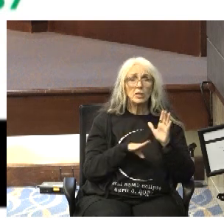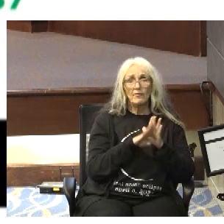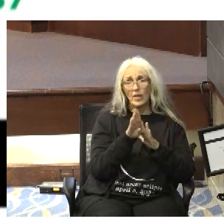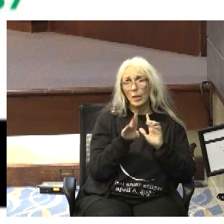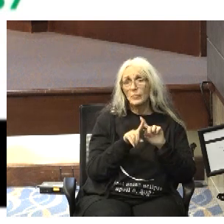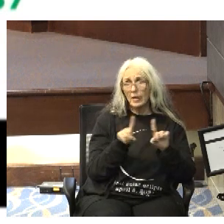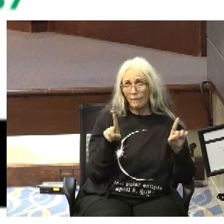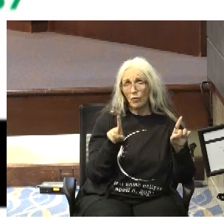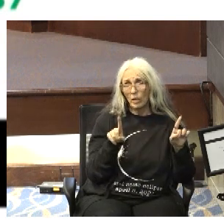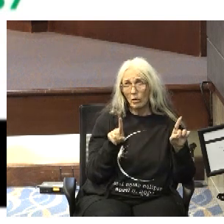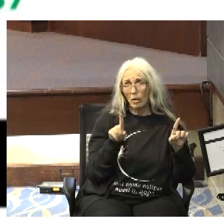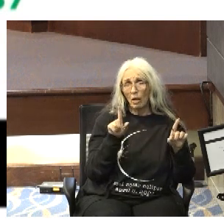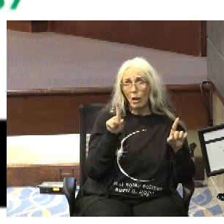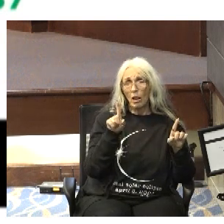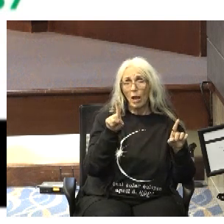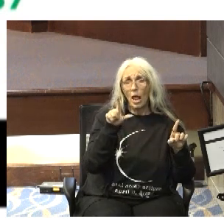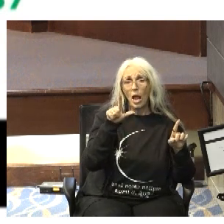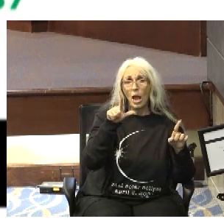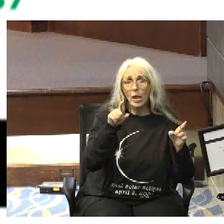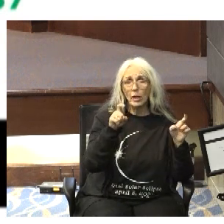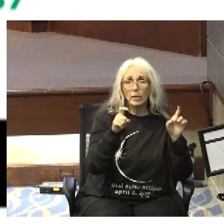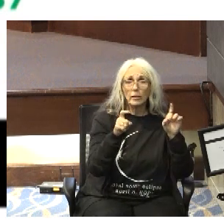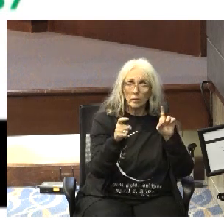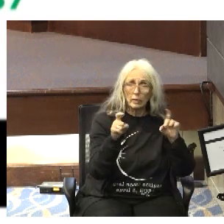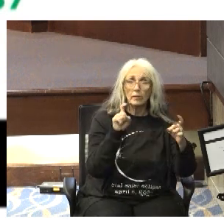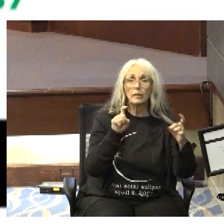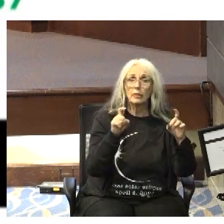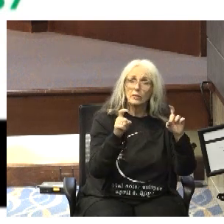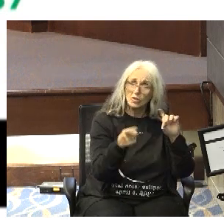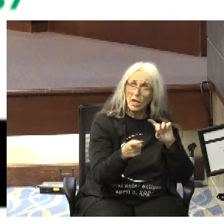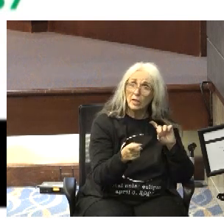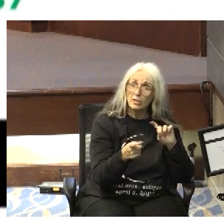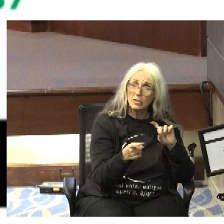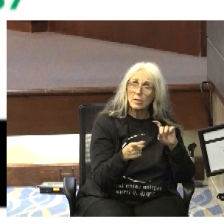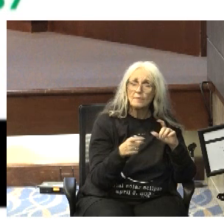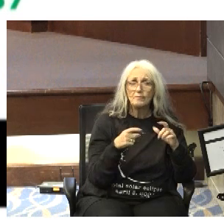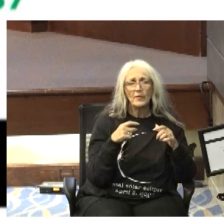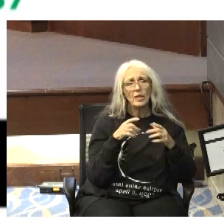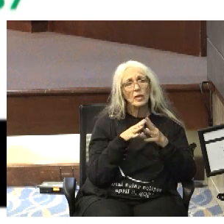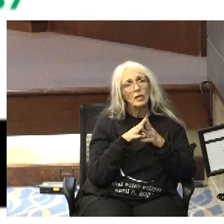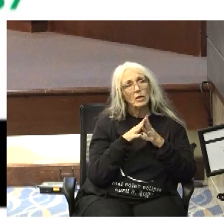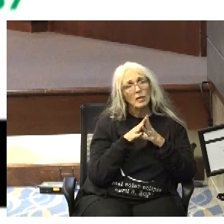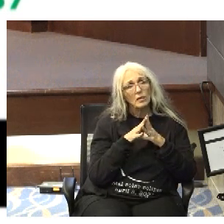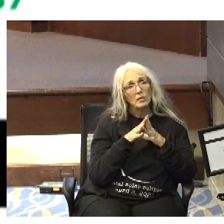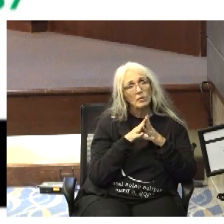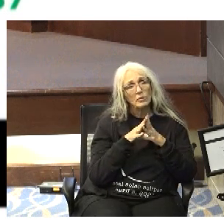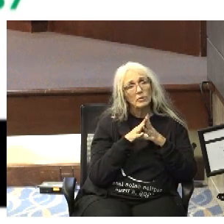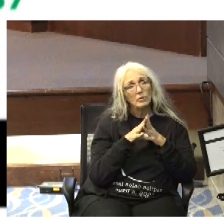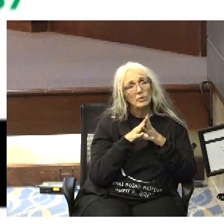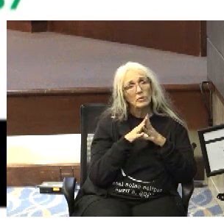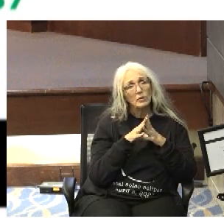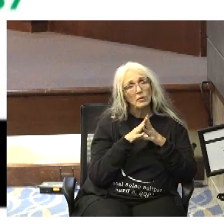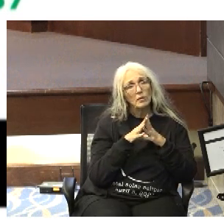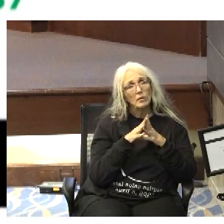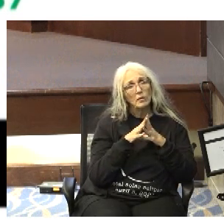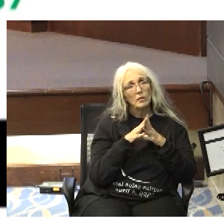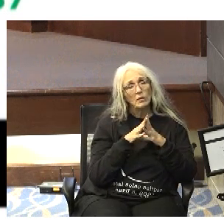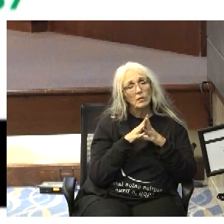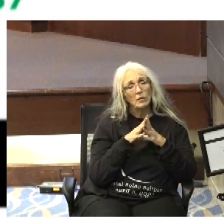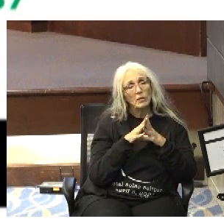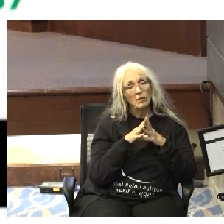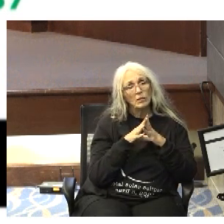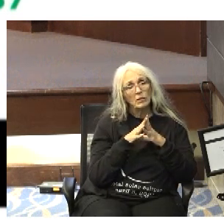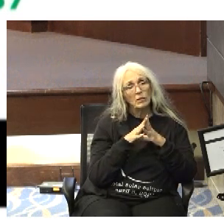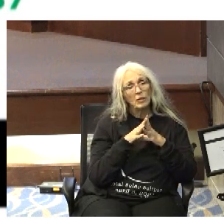ways. Still, I think it'd be an exercise, a lengthy exercise, likely in futility, to venture a guess at the